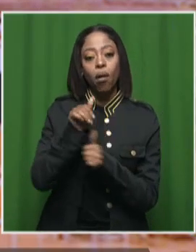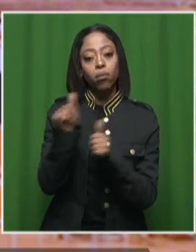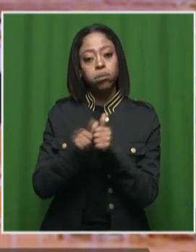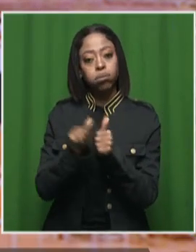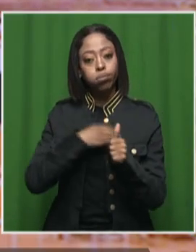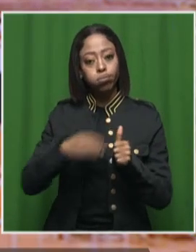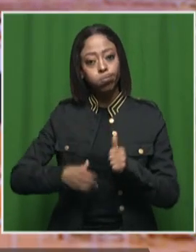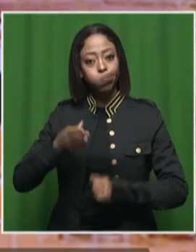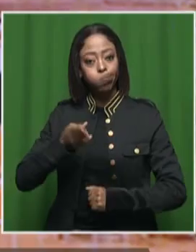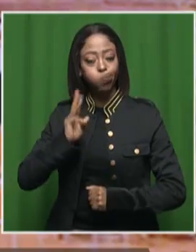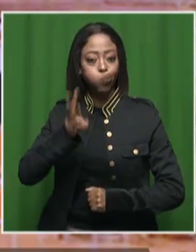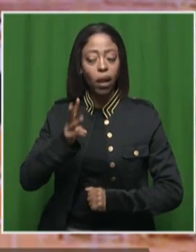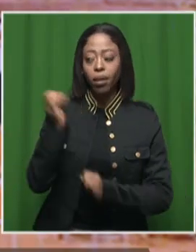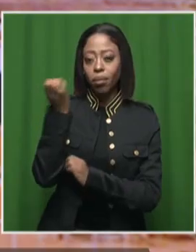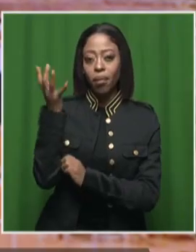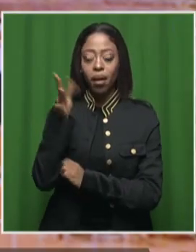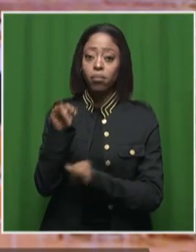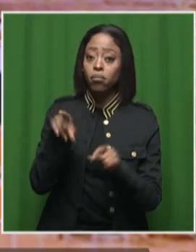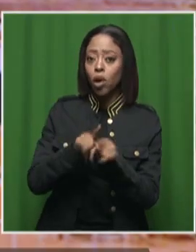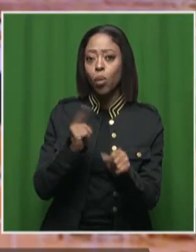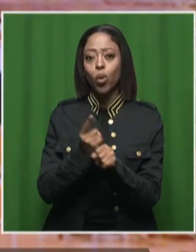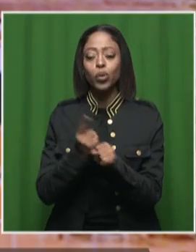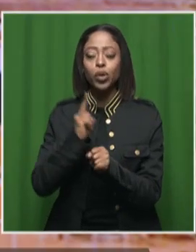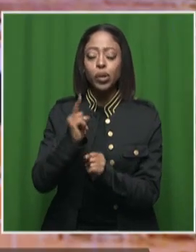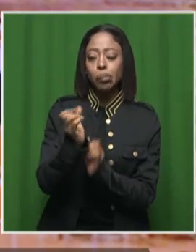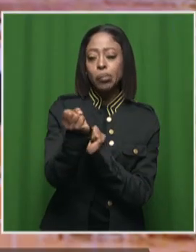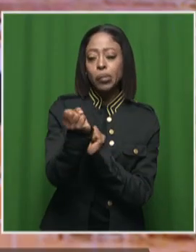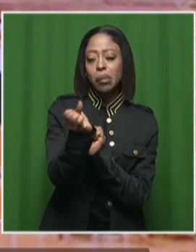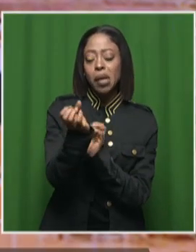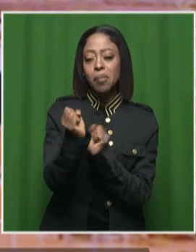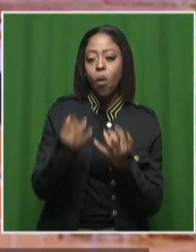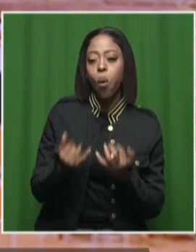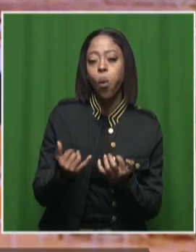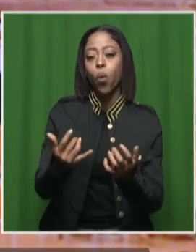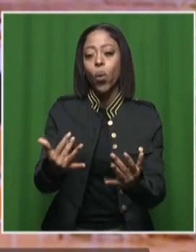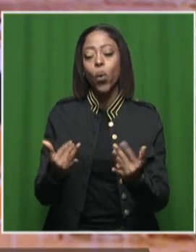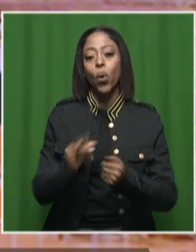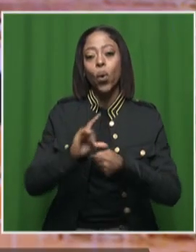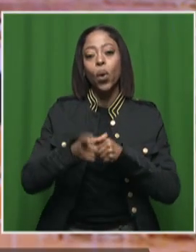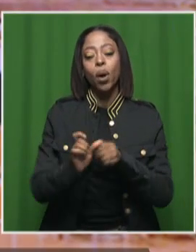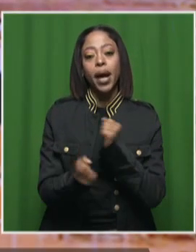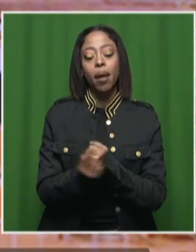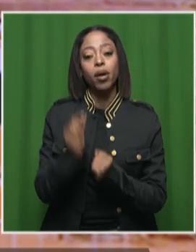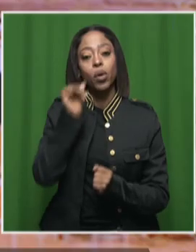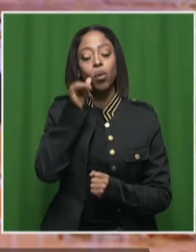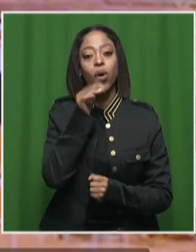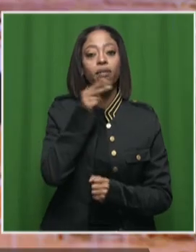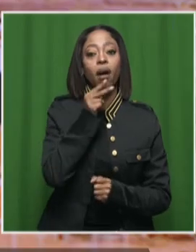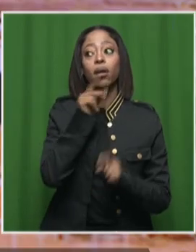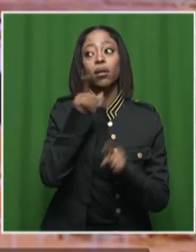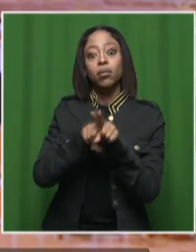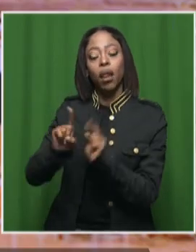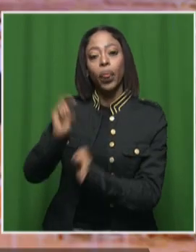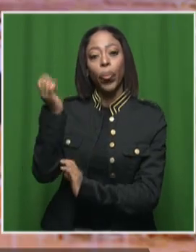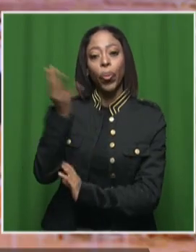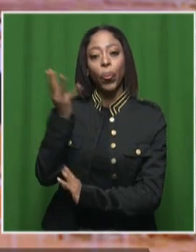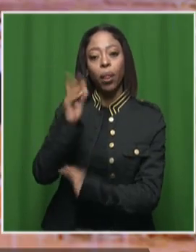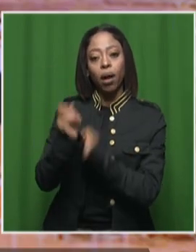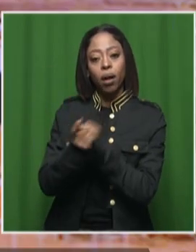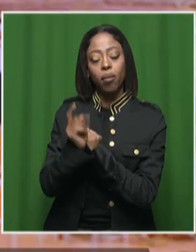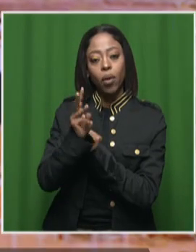President will be amongst the speakers. He, of course, will be addressing this conference tomorrow, that being Friday. And he's delivering that keynote